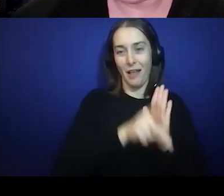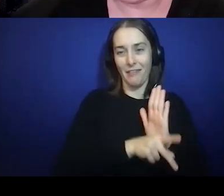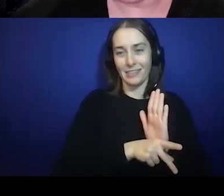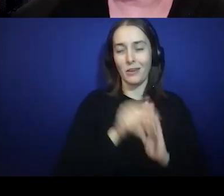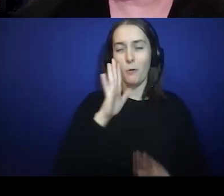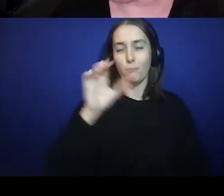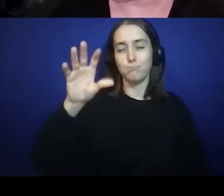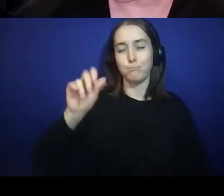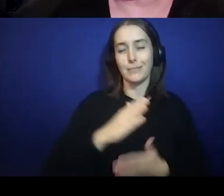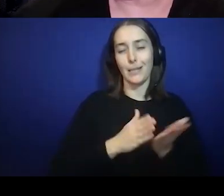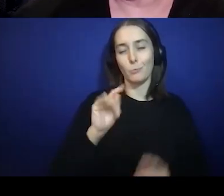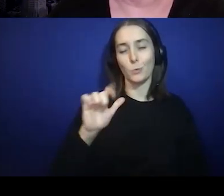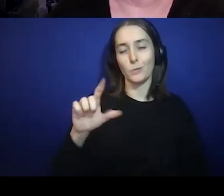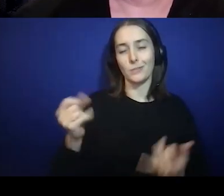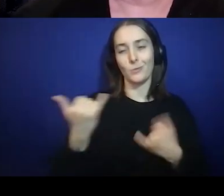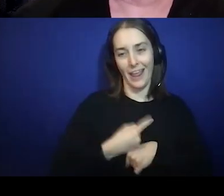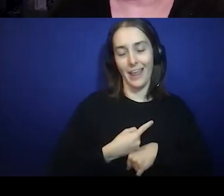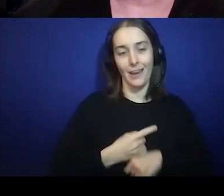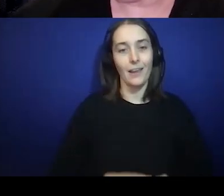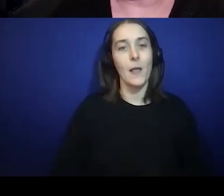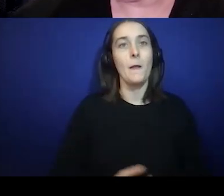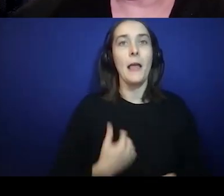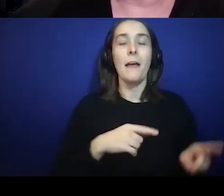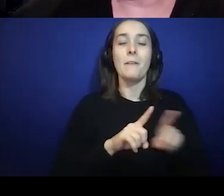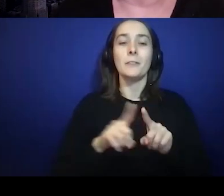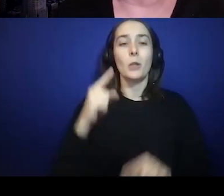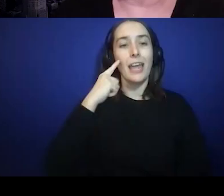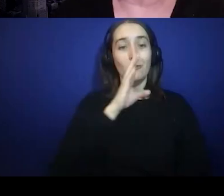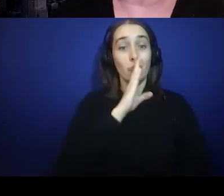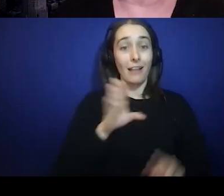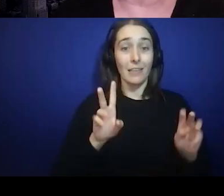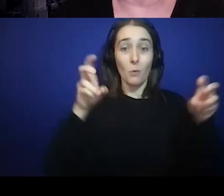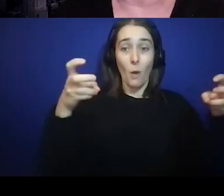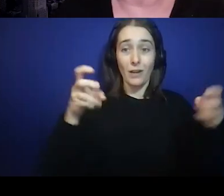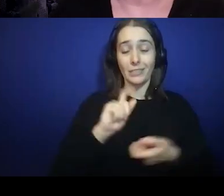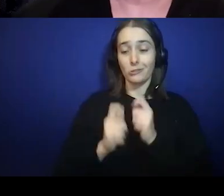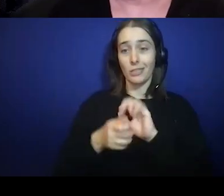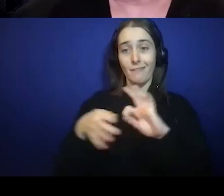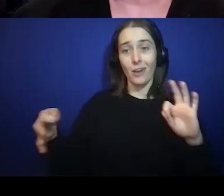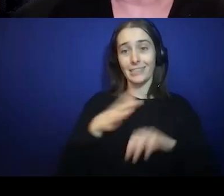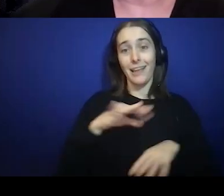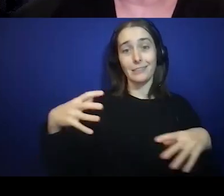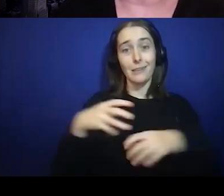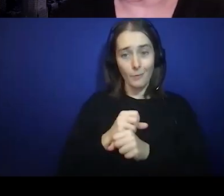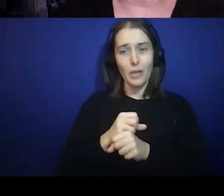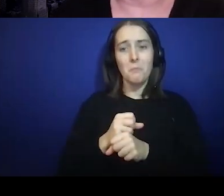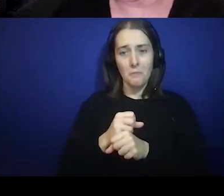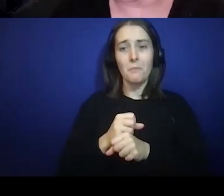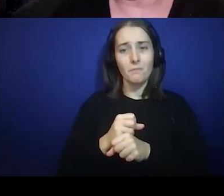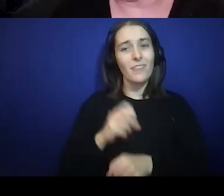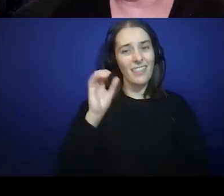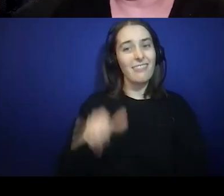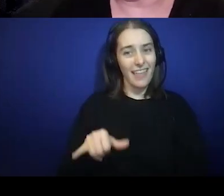today. I also thought the directly quoting, paraphrasing, and summarizing sources, that is indeed one